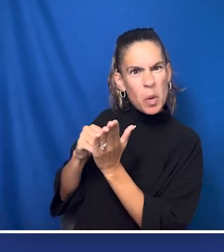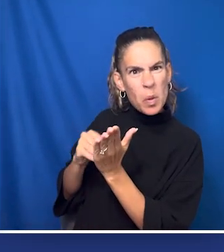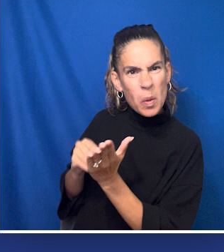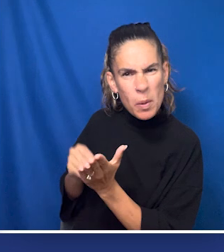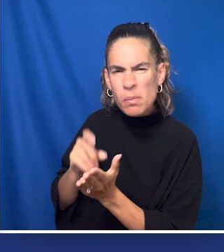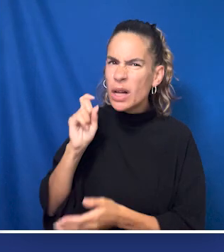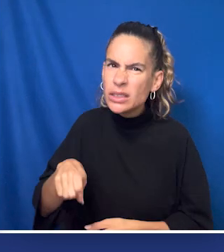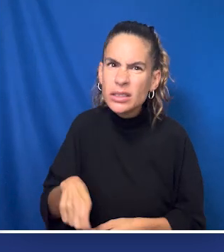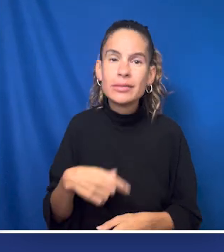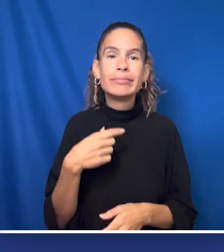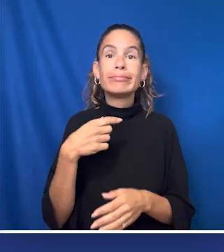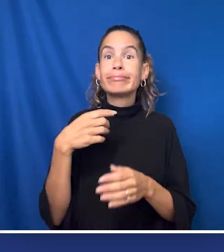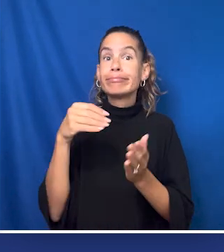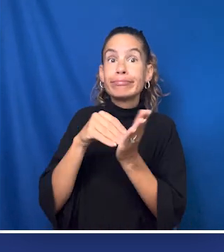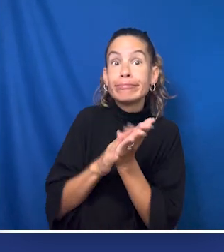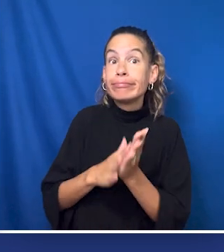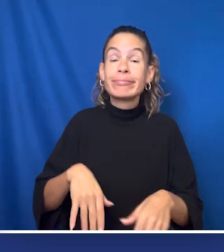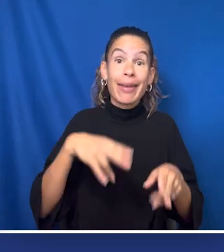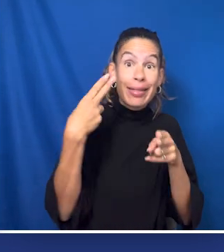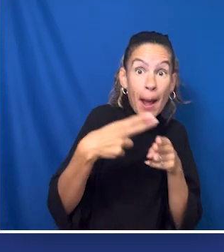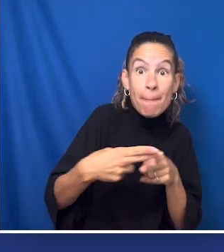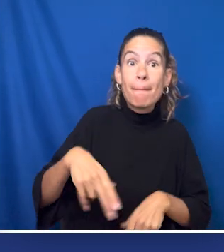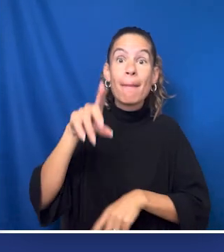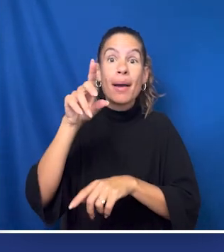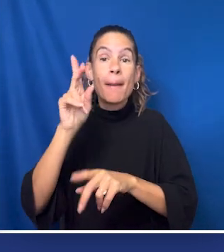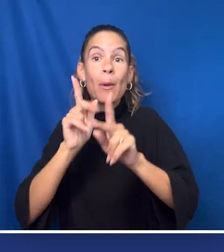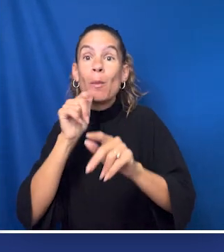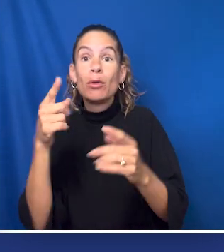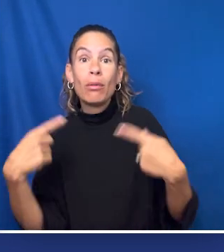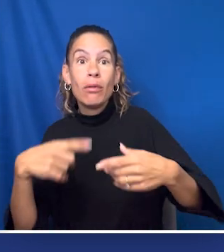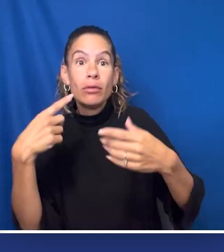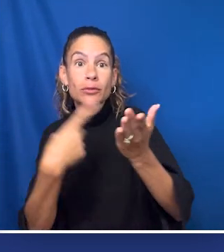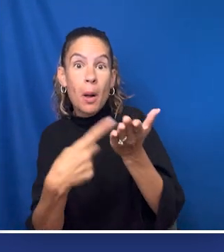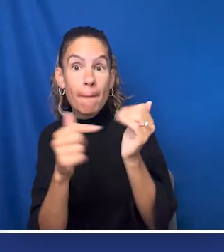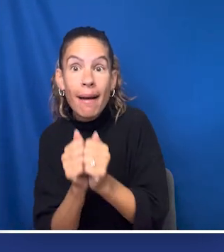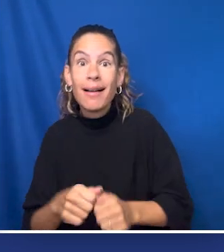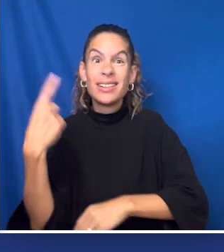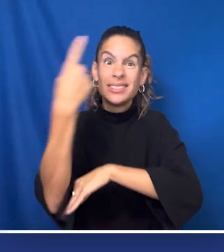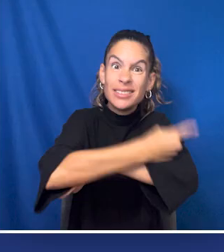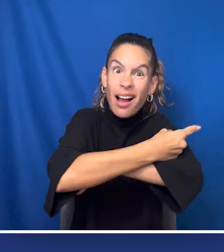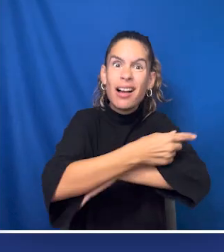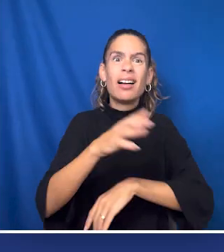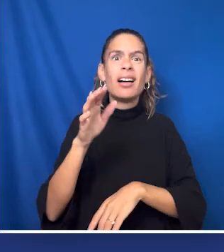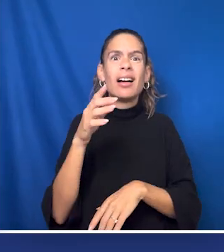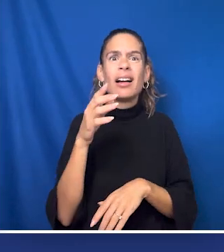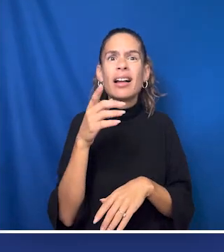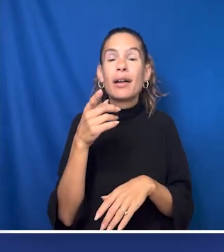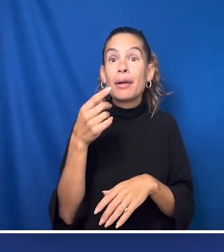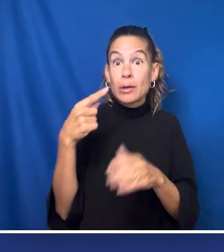documents, and take notes during calls and meetings. Remember to record the names of people you talk with and the dates of your